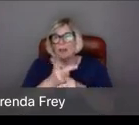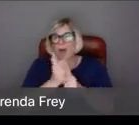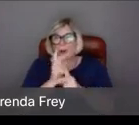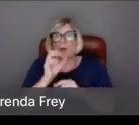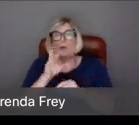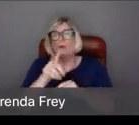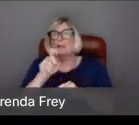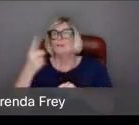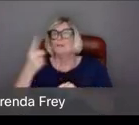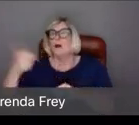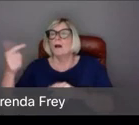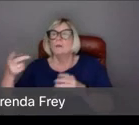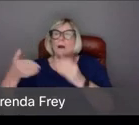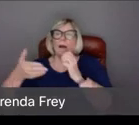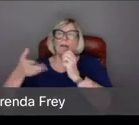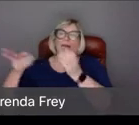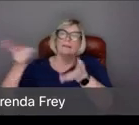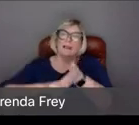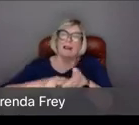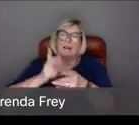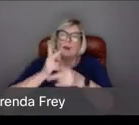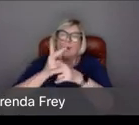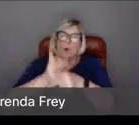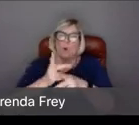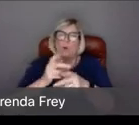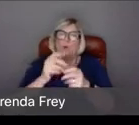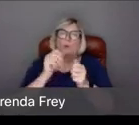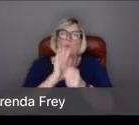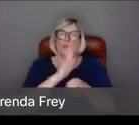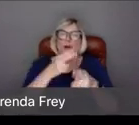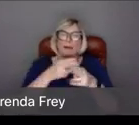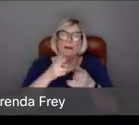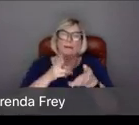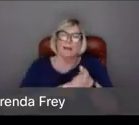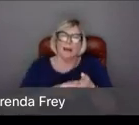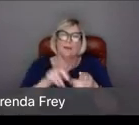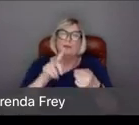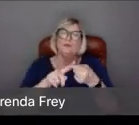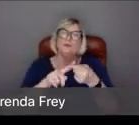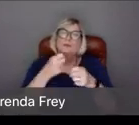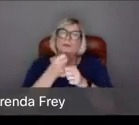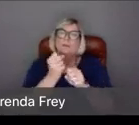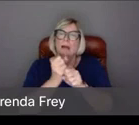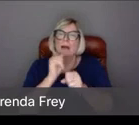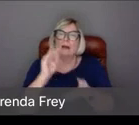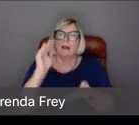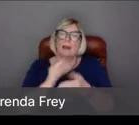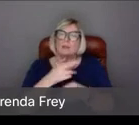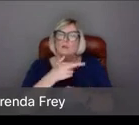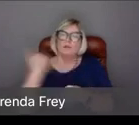cosigner or something like that to shrink the odds that you're going to have trouble with the payment.